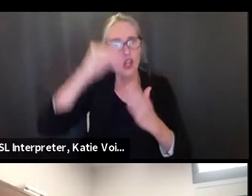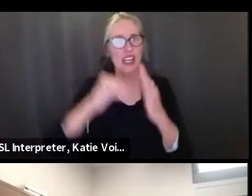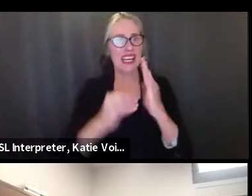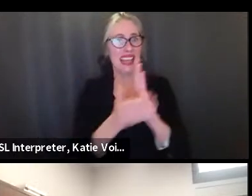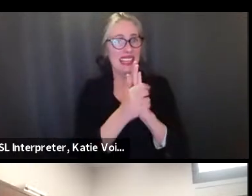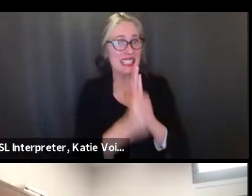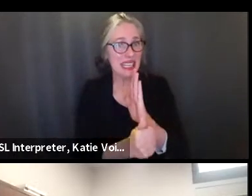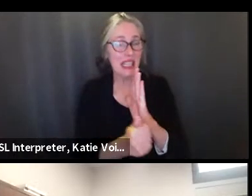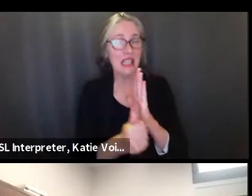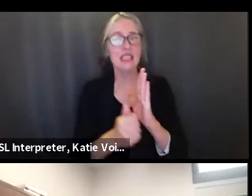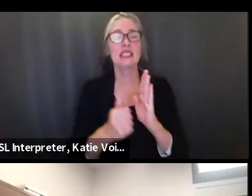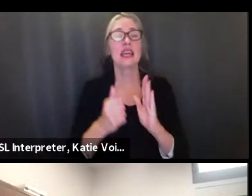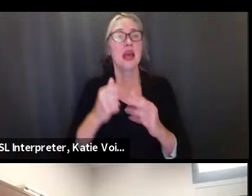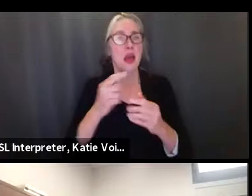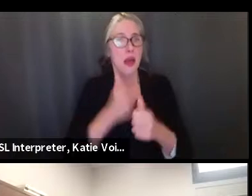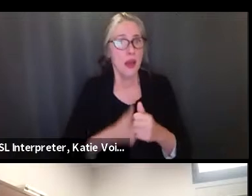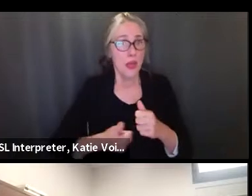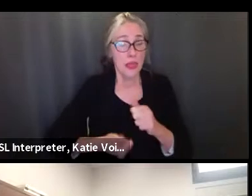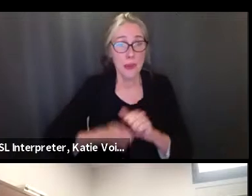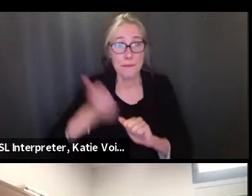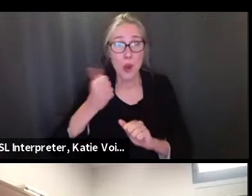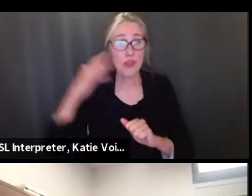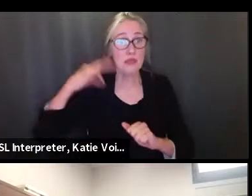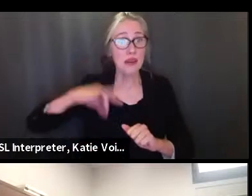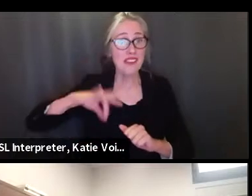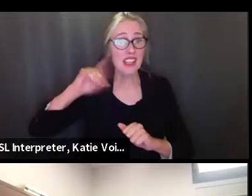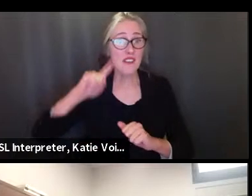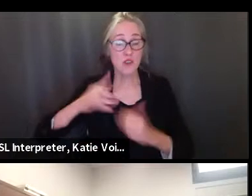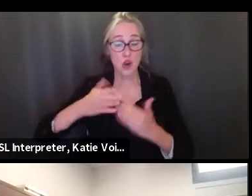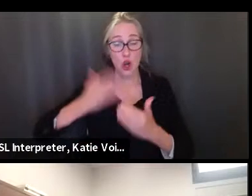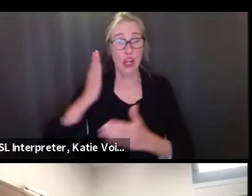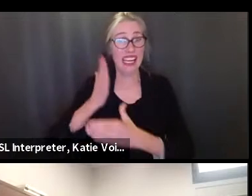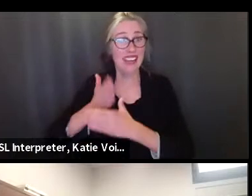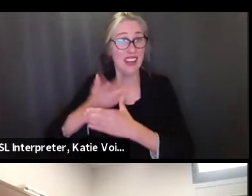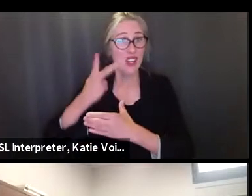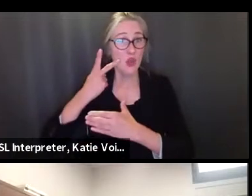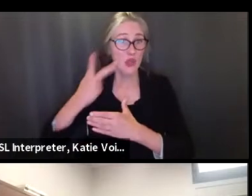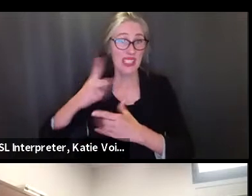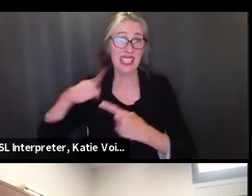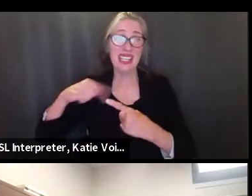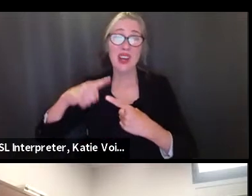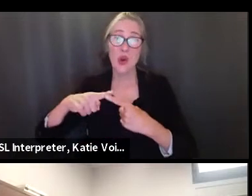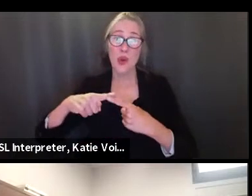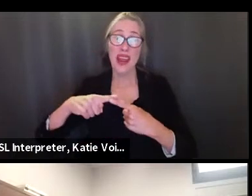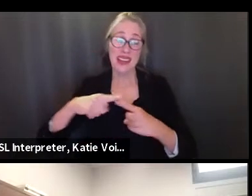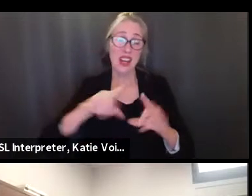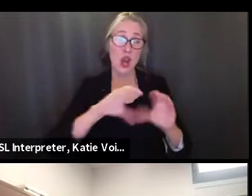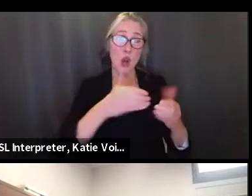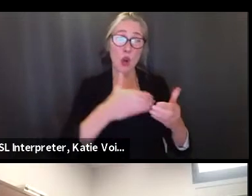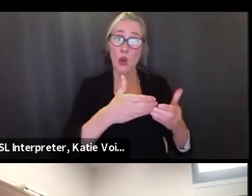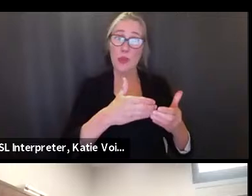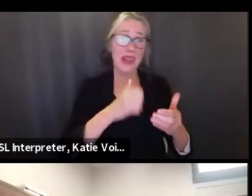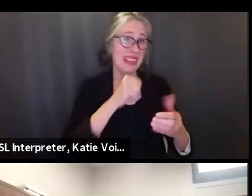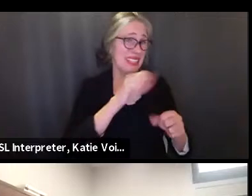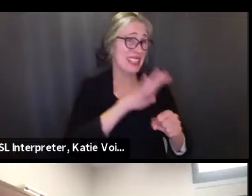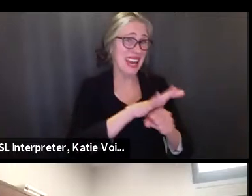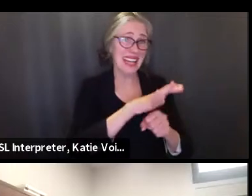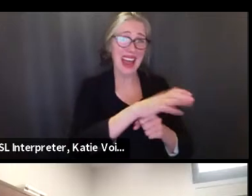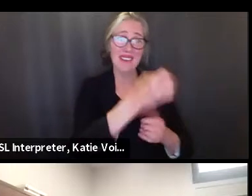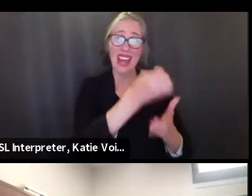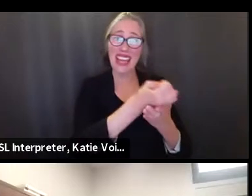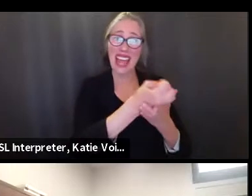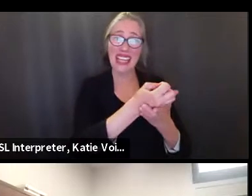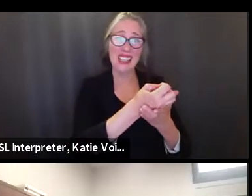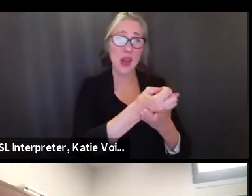school. The biggest gains in early intervention are seen with our struggling subgroups, such as socioeconomically